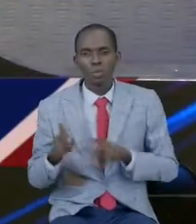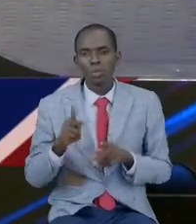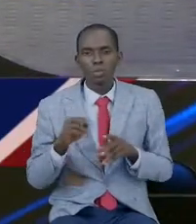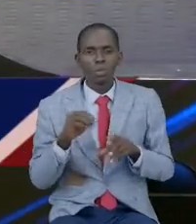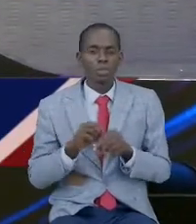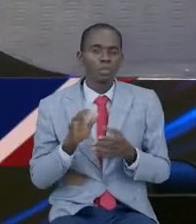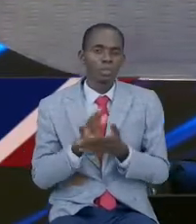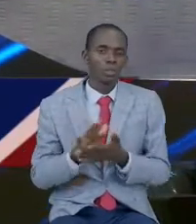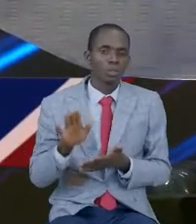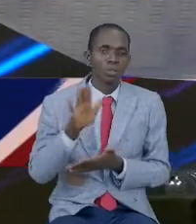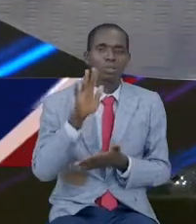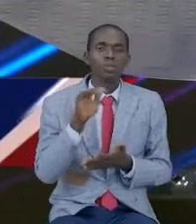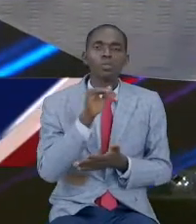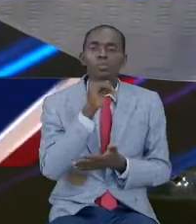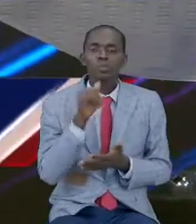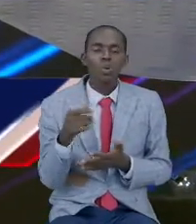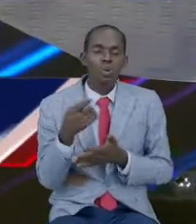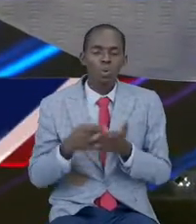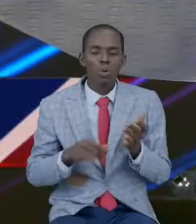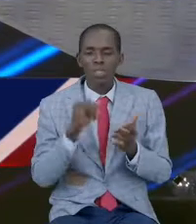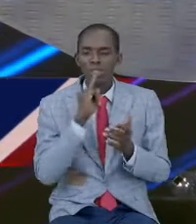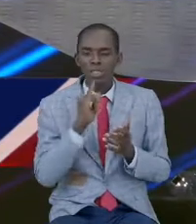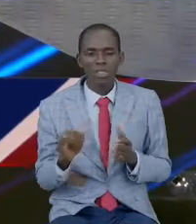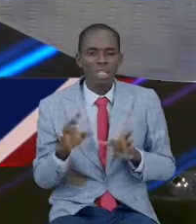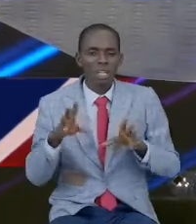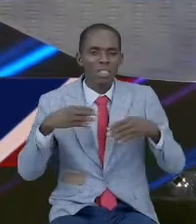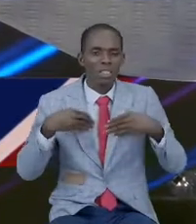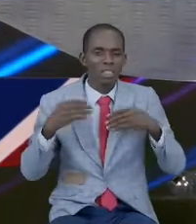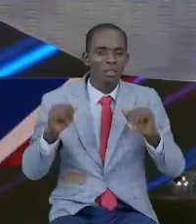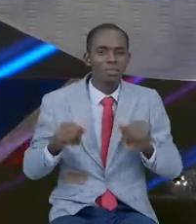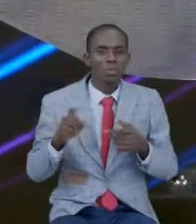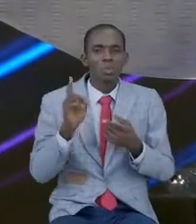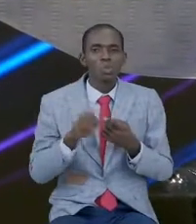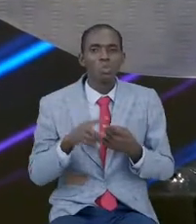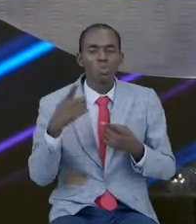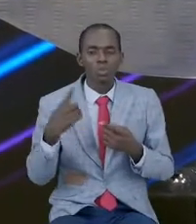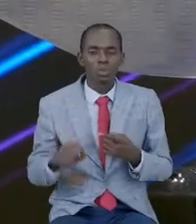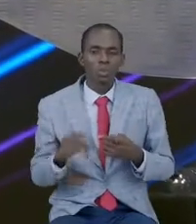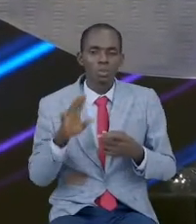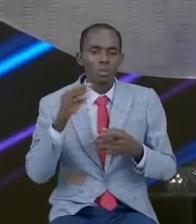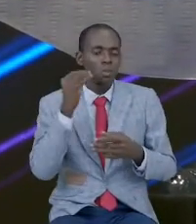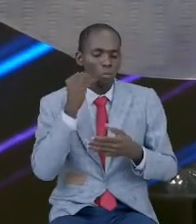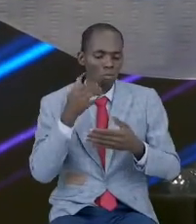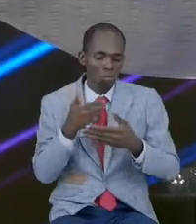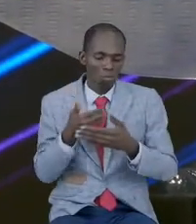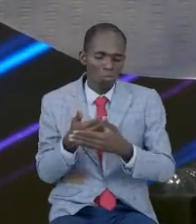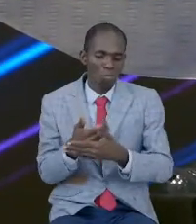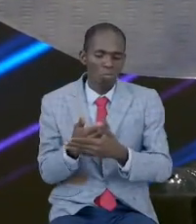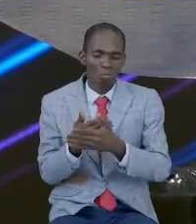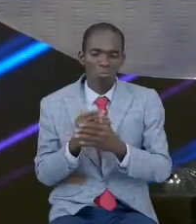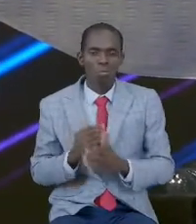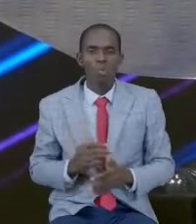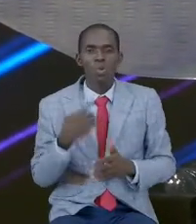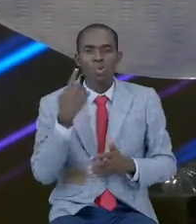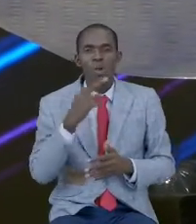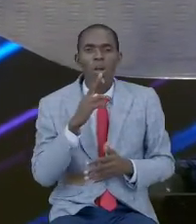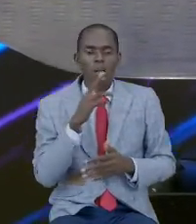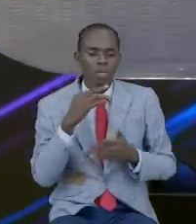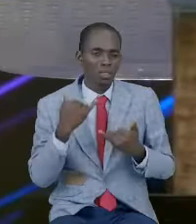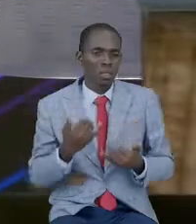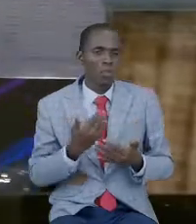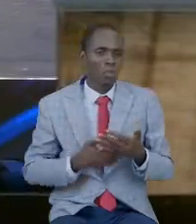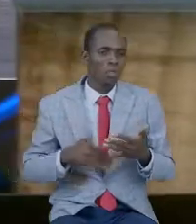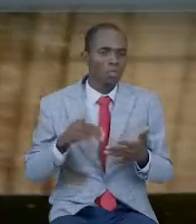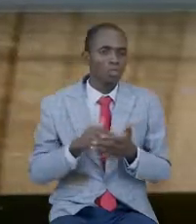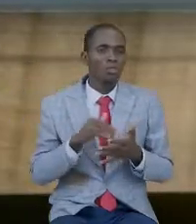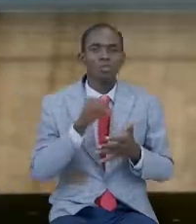college. Not what is acceptable to the neighbors around you who are not born again. Not what